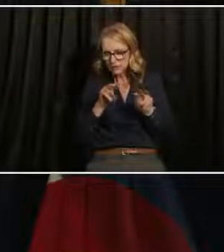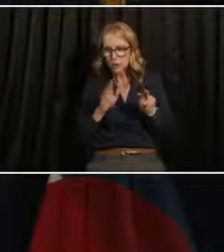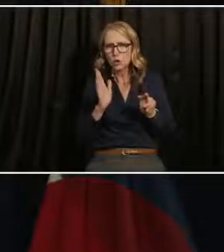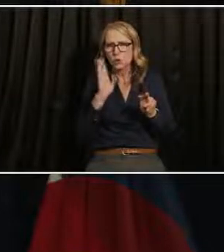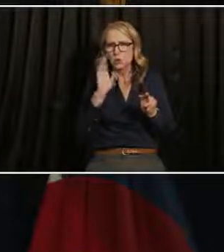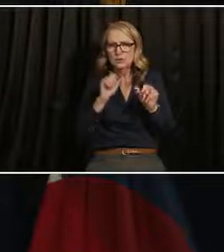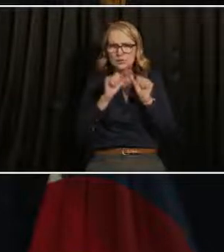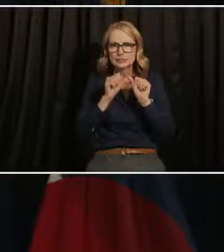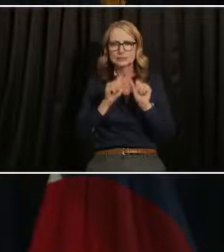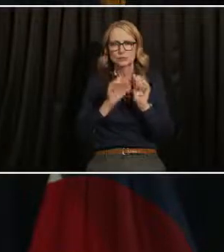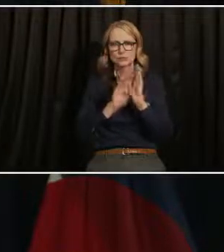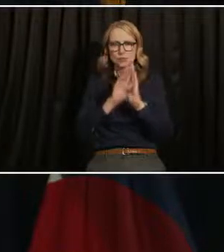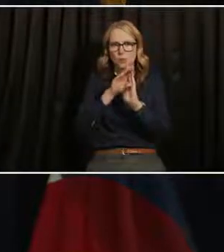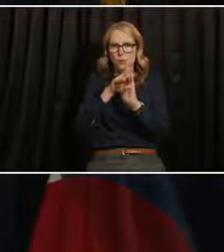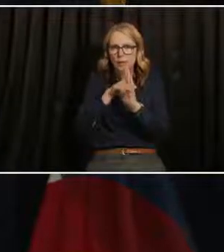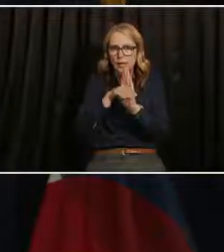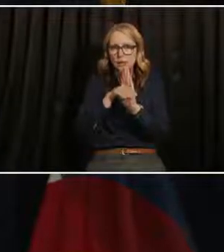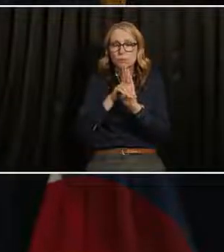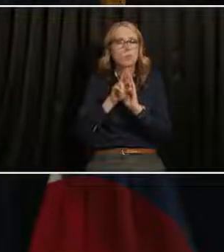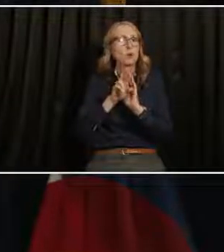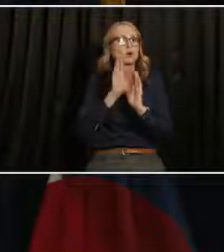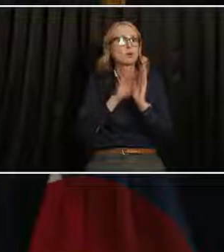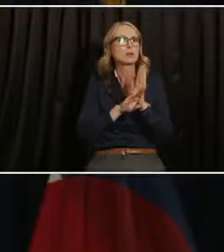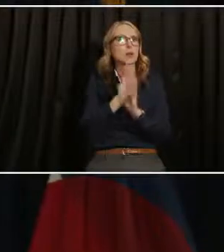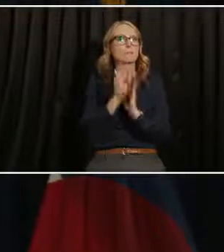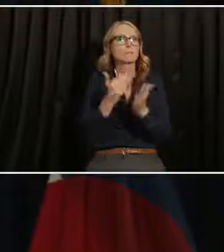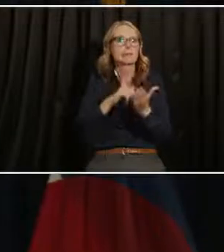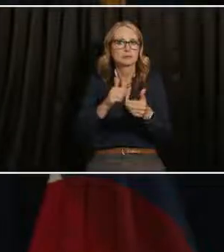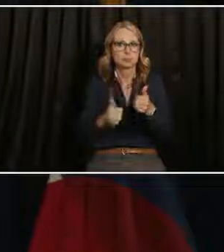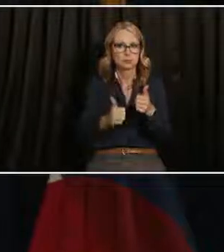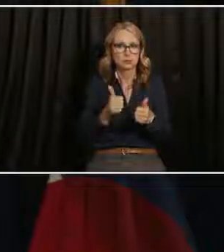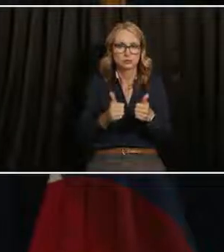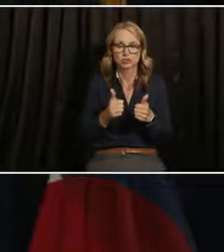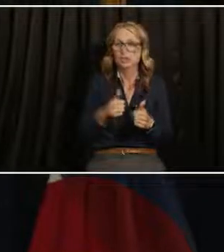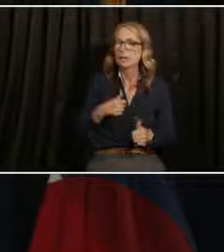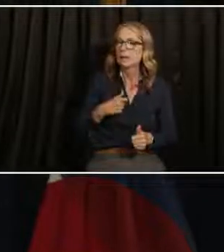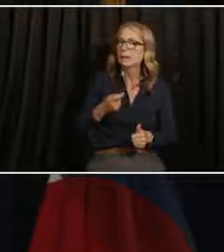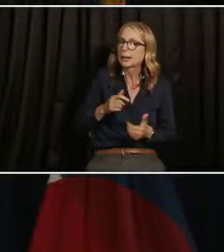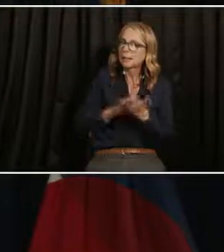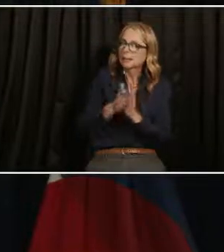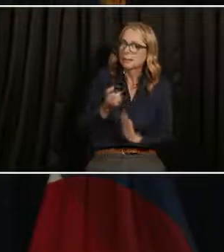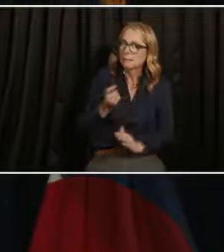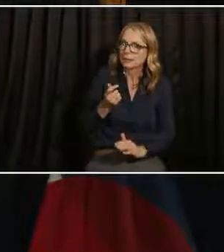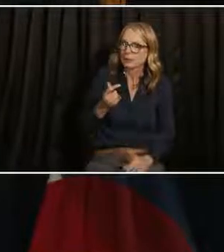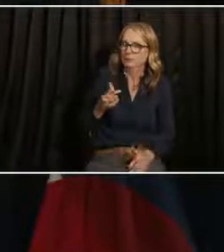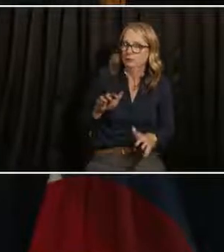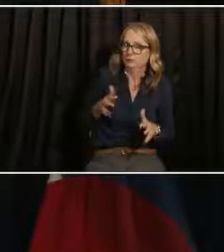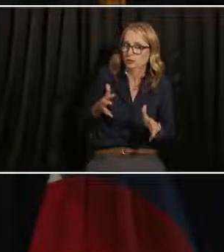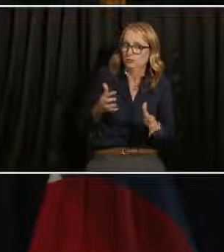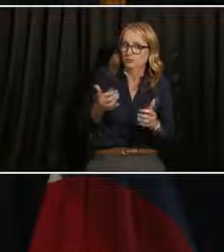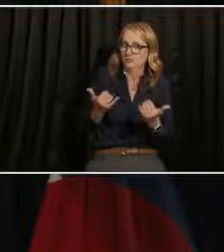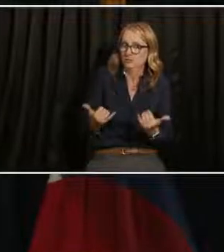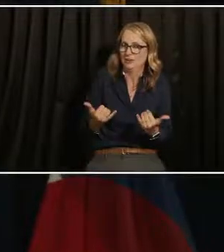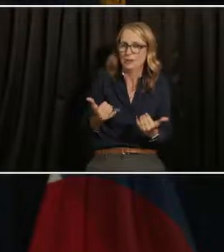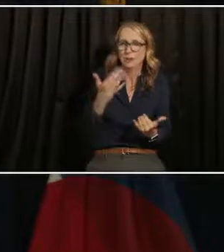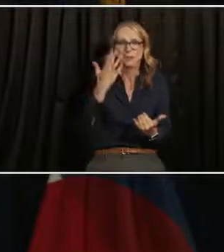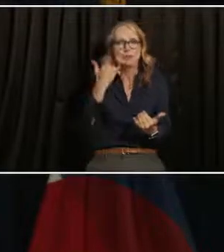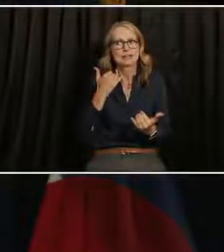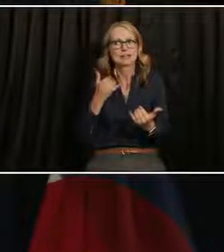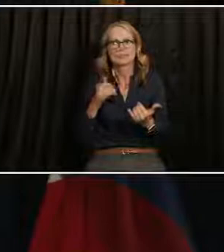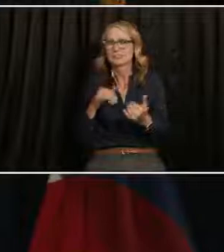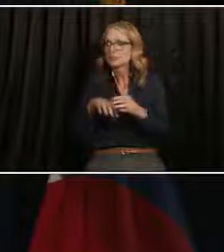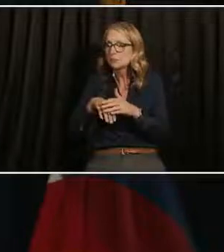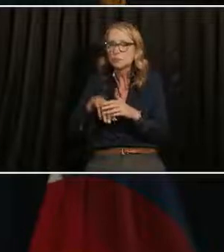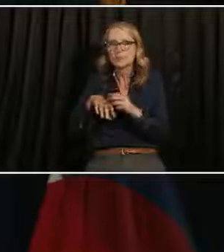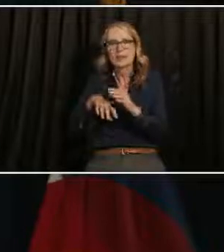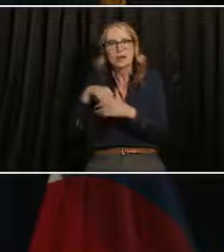potentially go back up again. And what makes me nervous about this time of year is that fall is a transition time. We move indoors, the weather gets